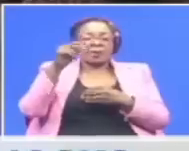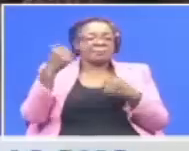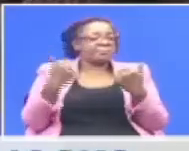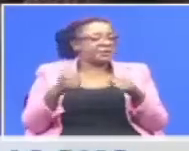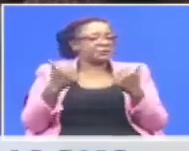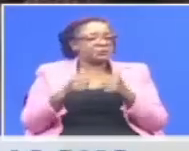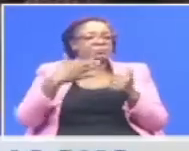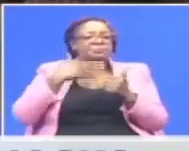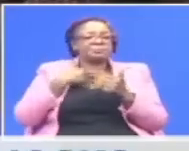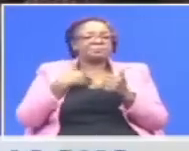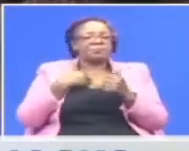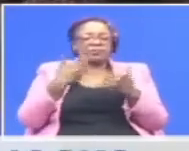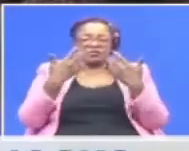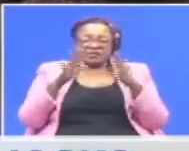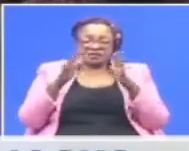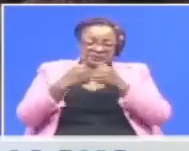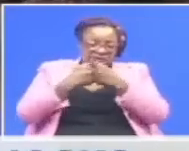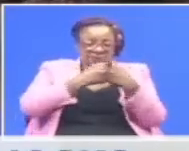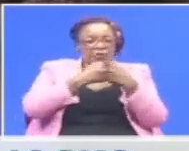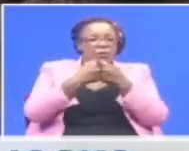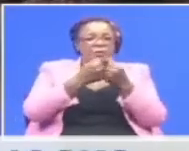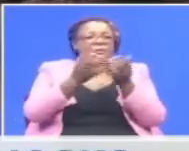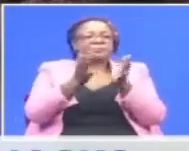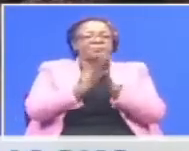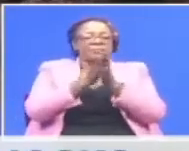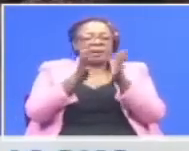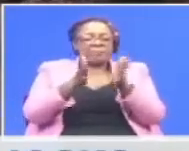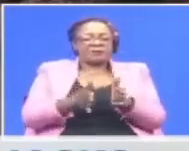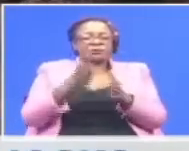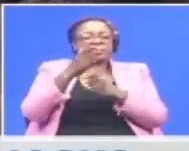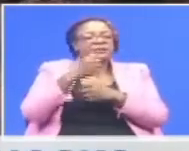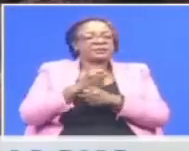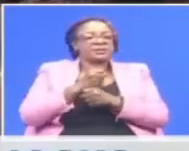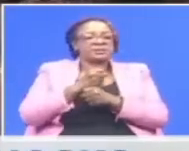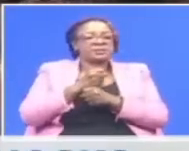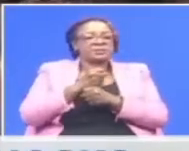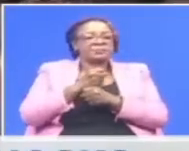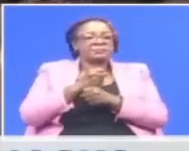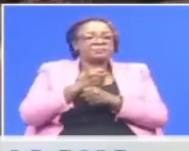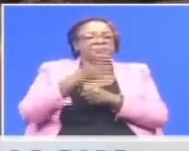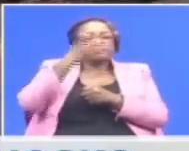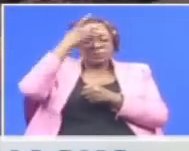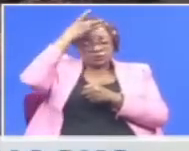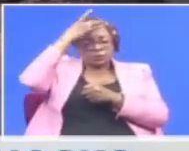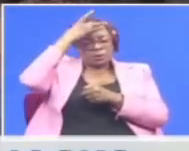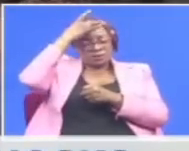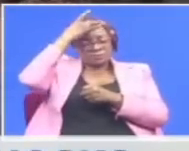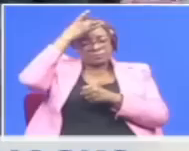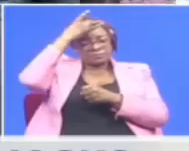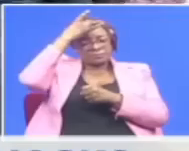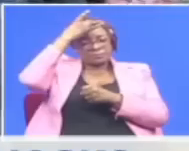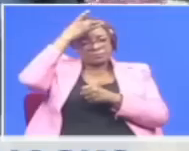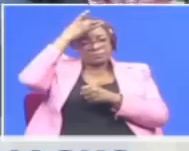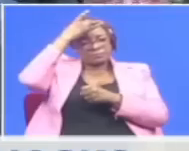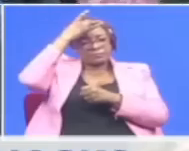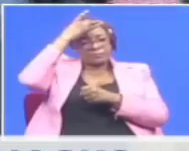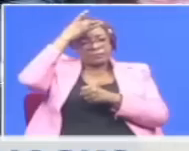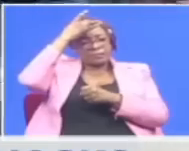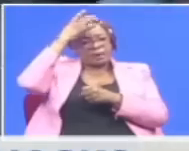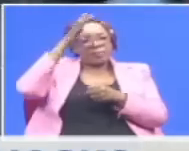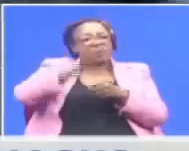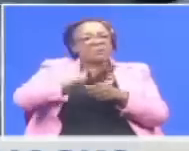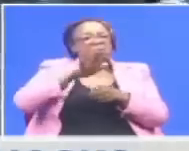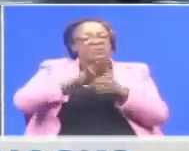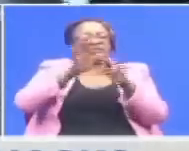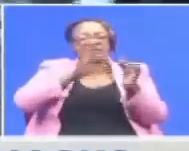I want to finish this struggle with a person I trust called Moses Masika Wetangula. Many have